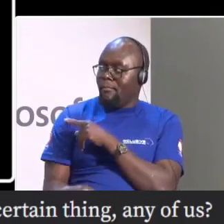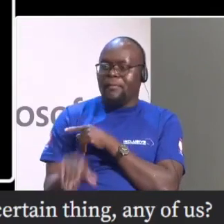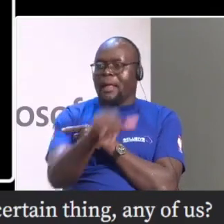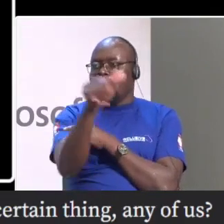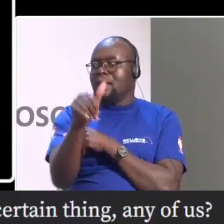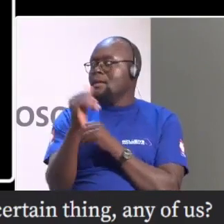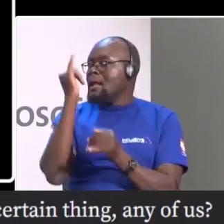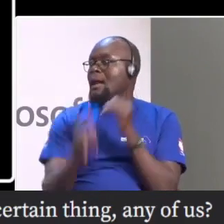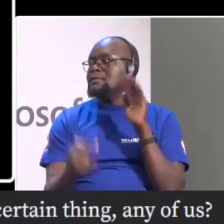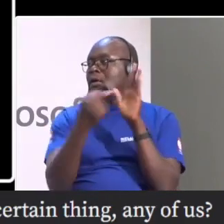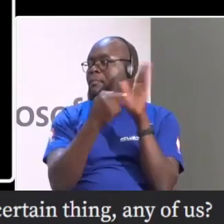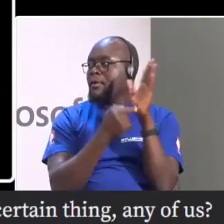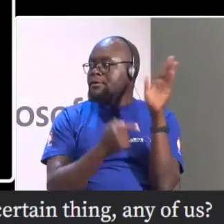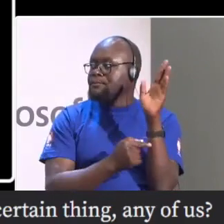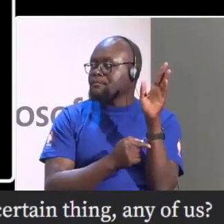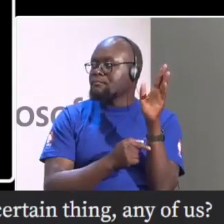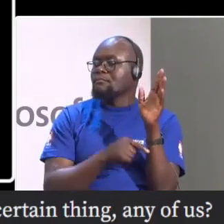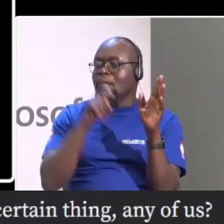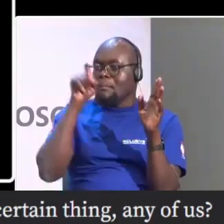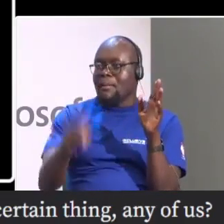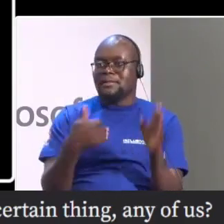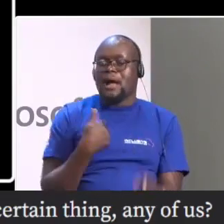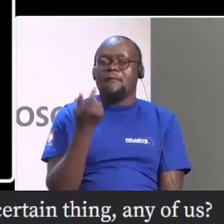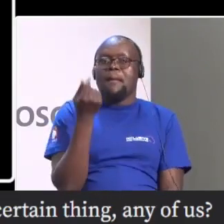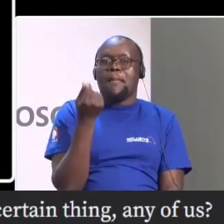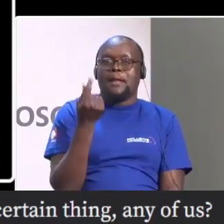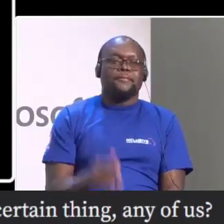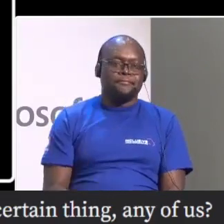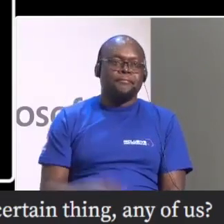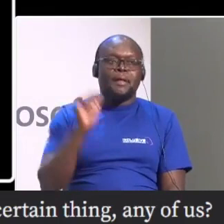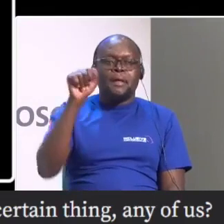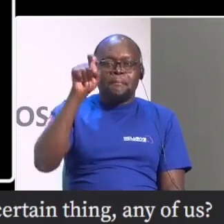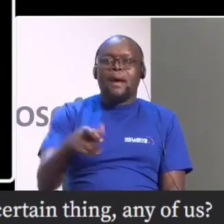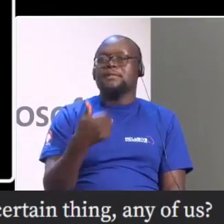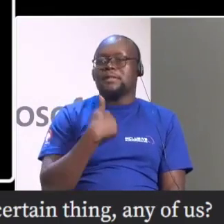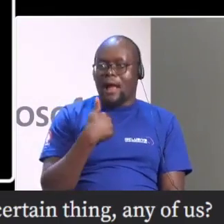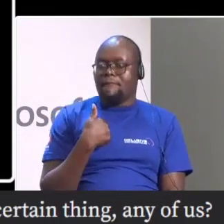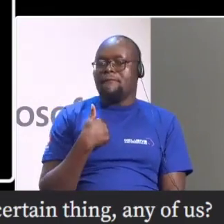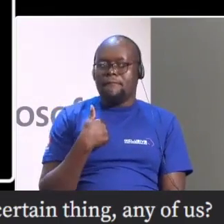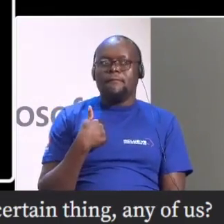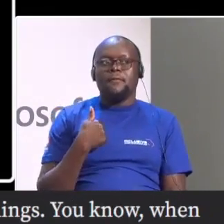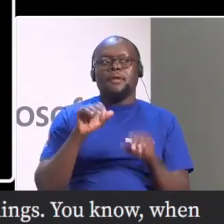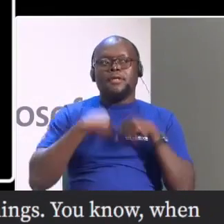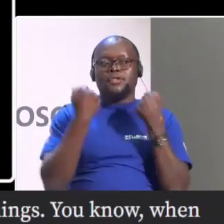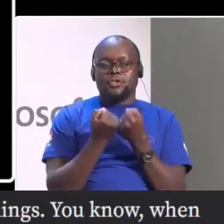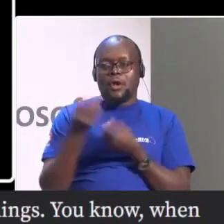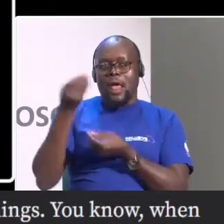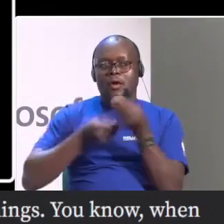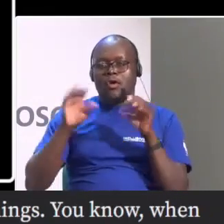Anyone more? You have to have money. Yeah, you have to be in a certain socioeconomic